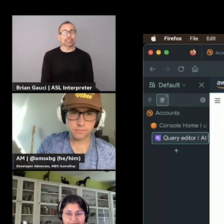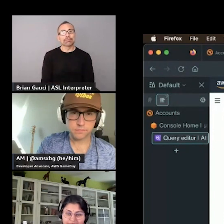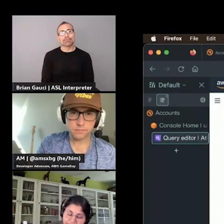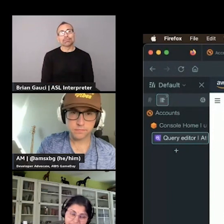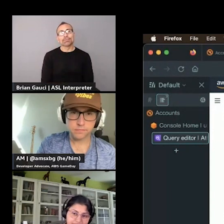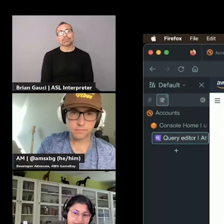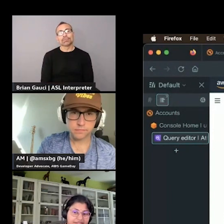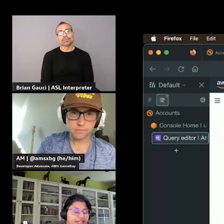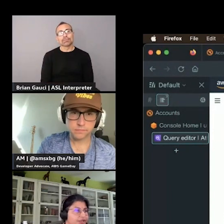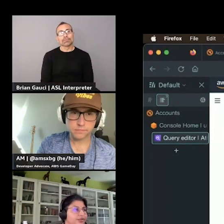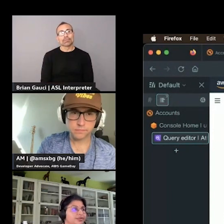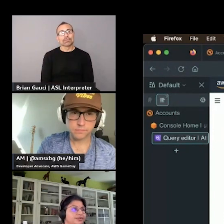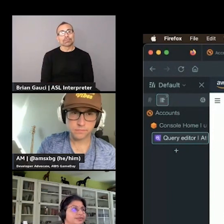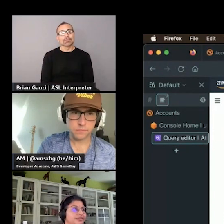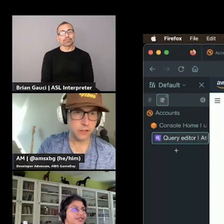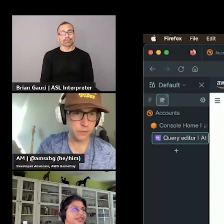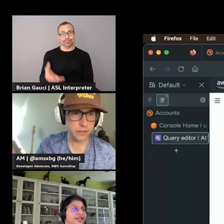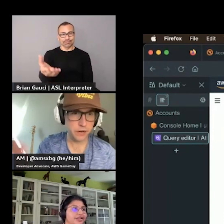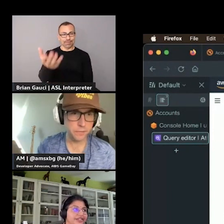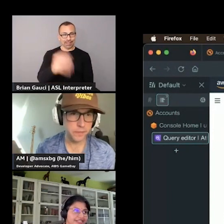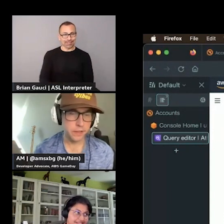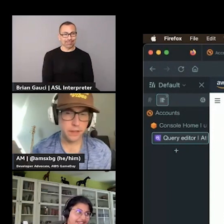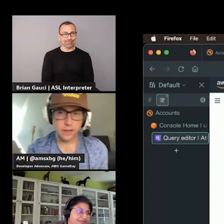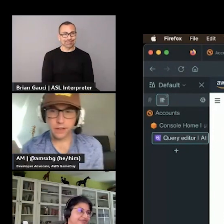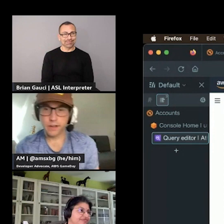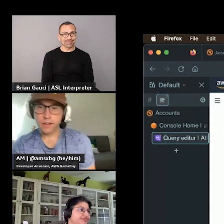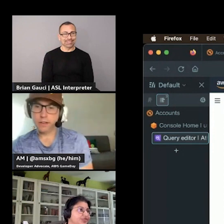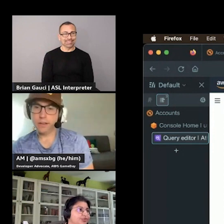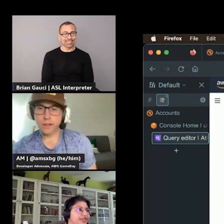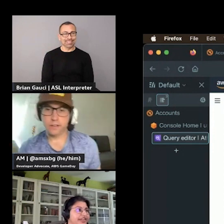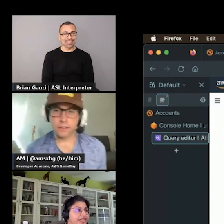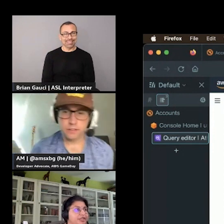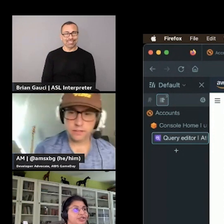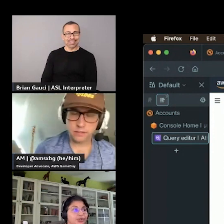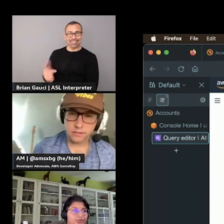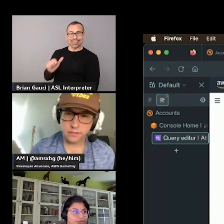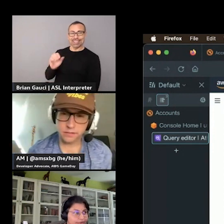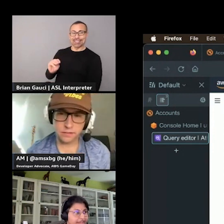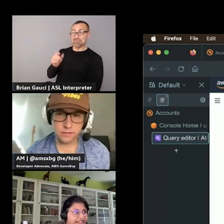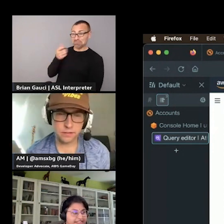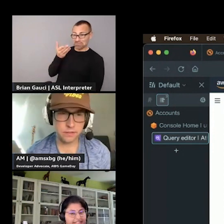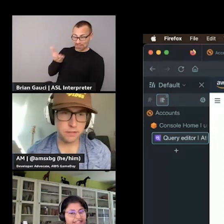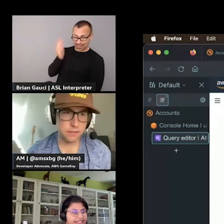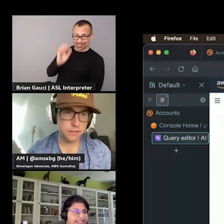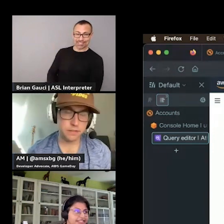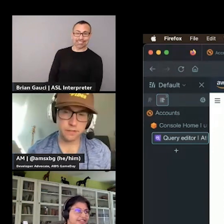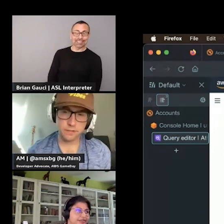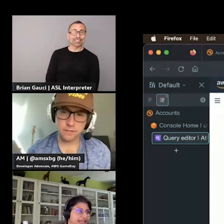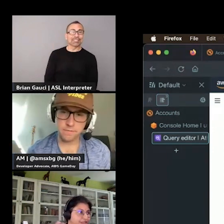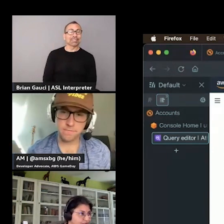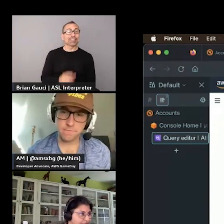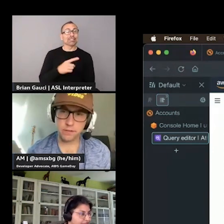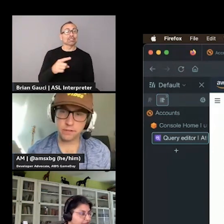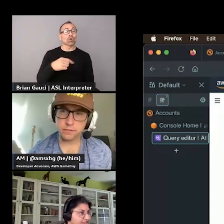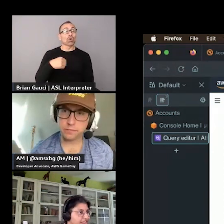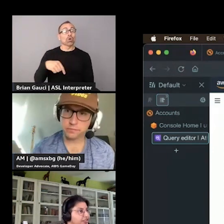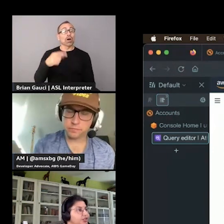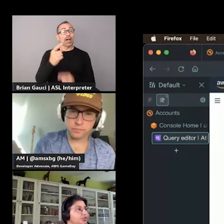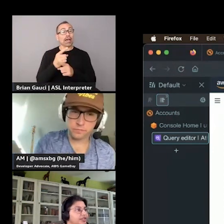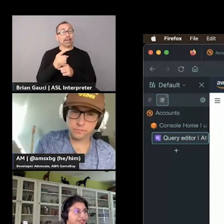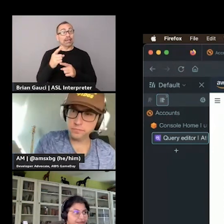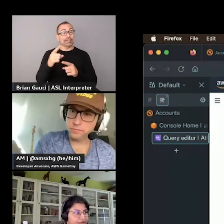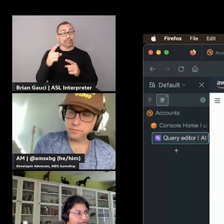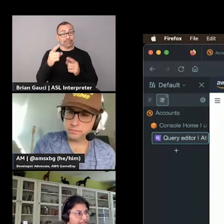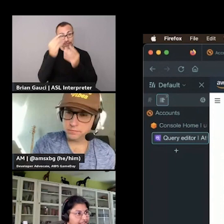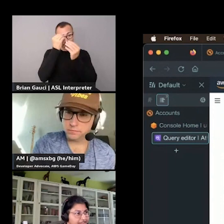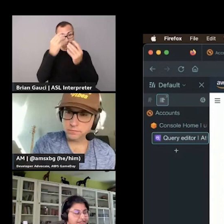There you go. There we go. Yeah. Access denied. So we are able to query as a data analyst, we can use Lake Formation